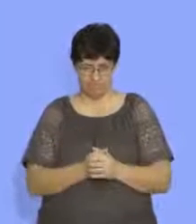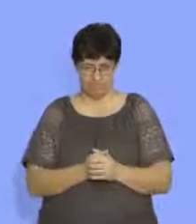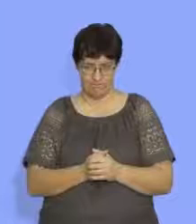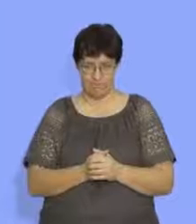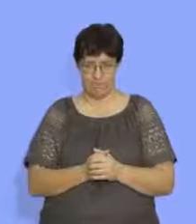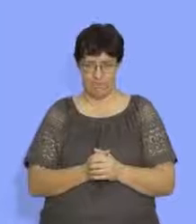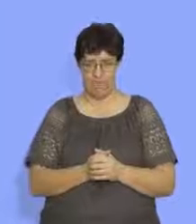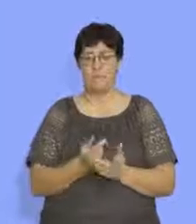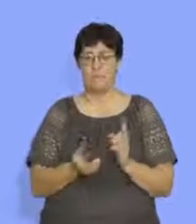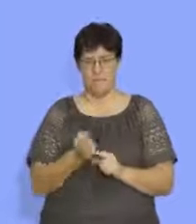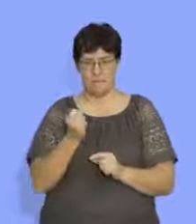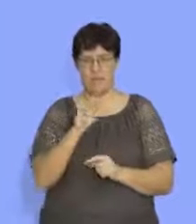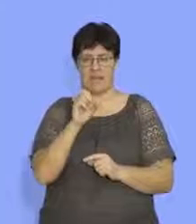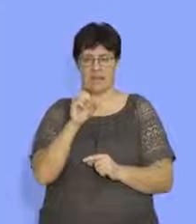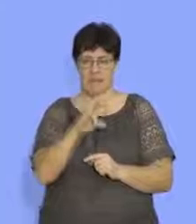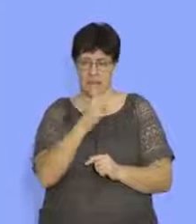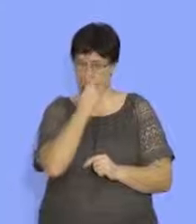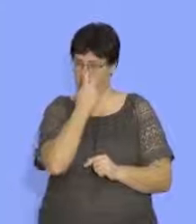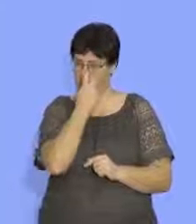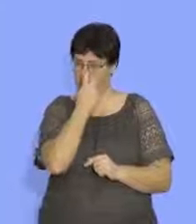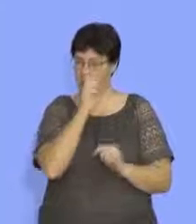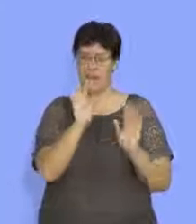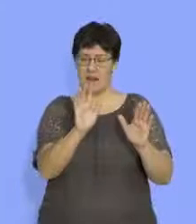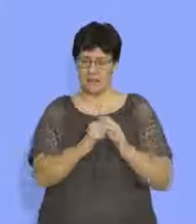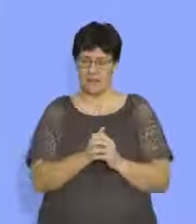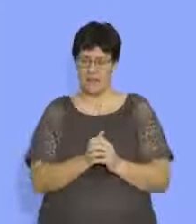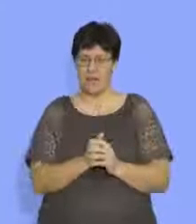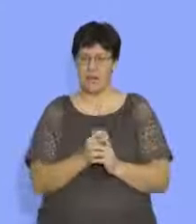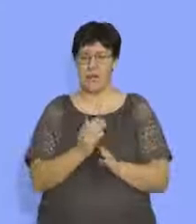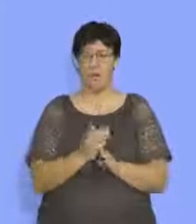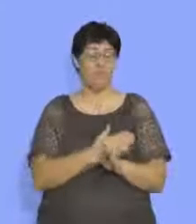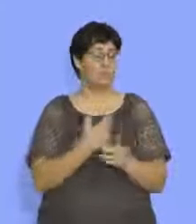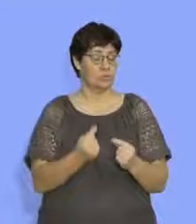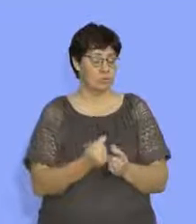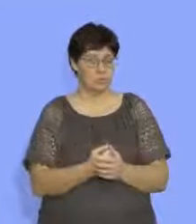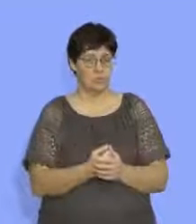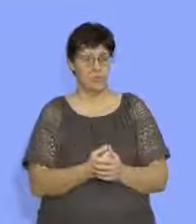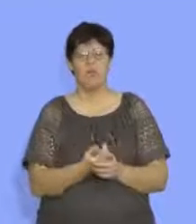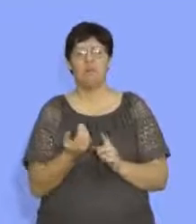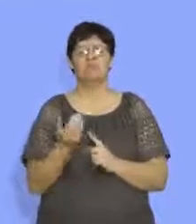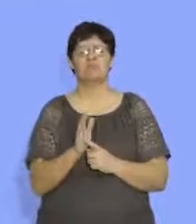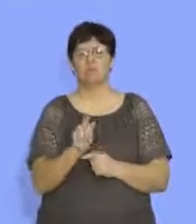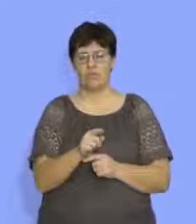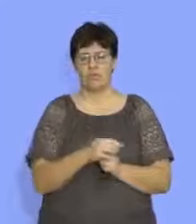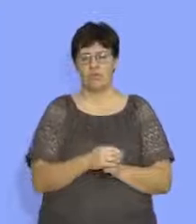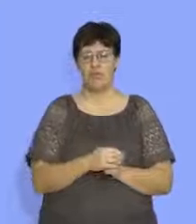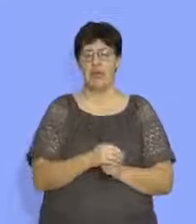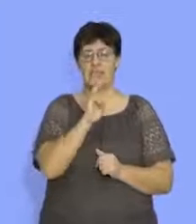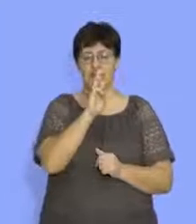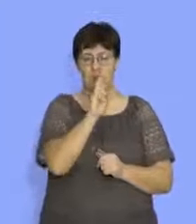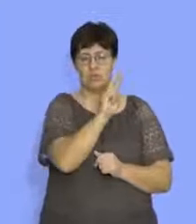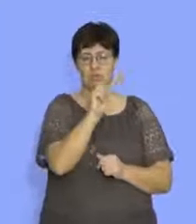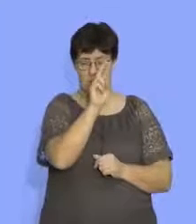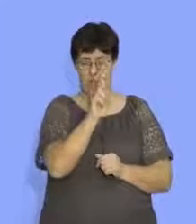simplify this, right, by finding the factors. Now I'm just going to leave it here, but before I do that, let me quickly show you. This will be